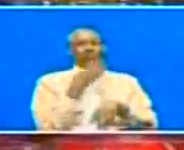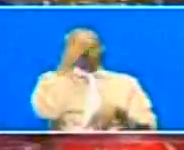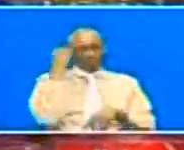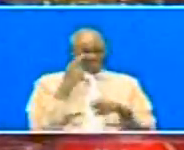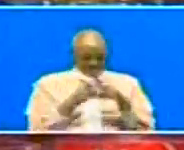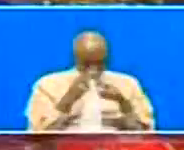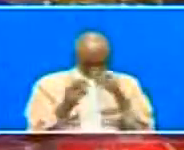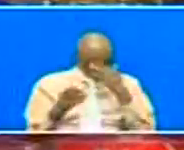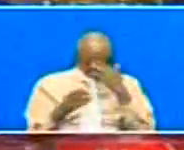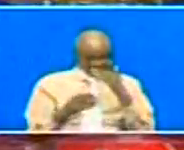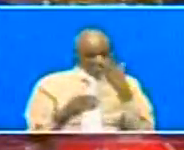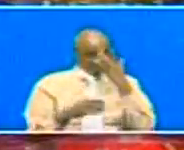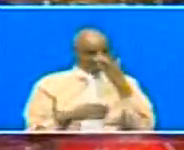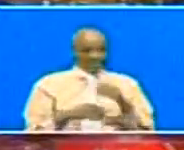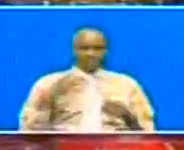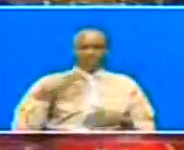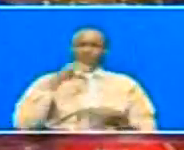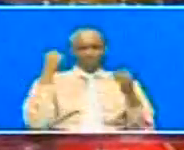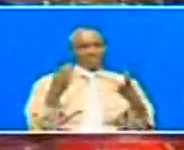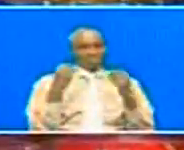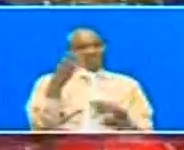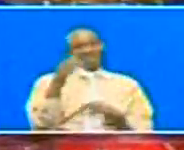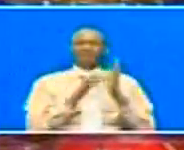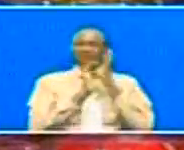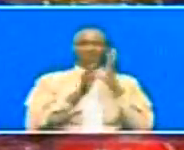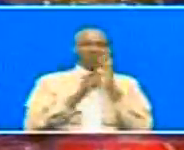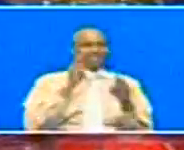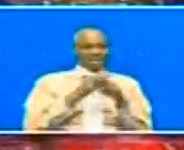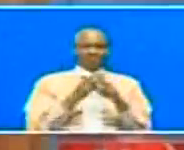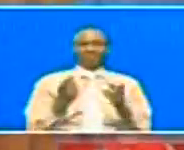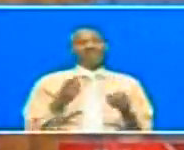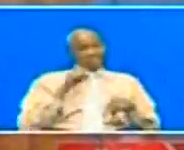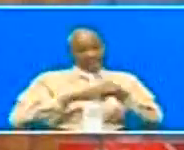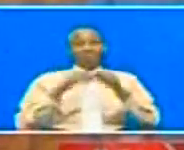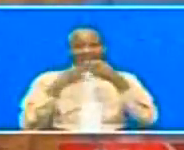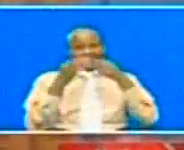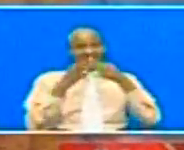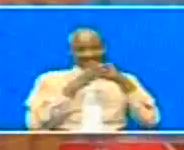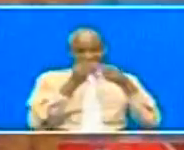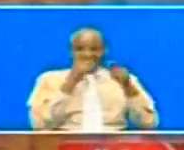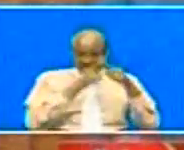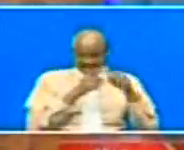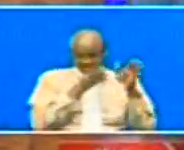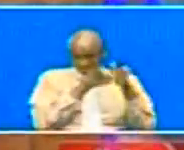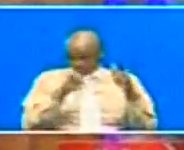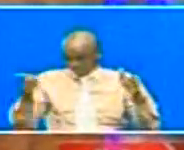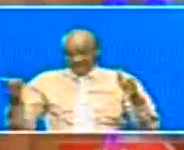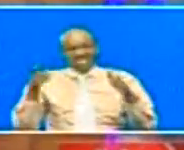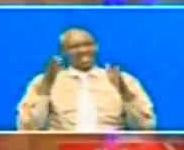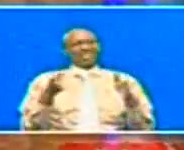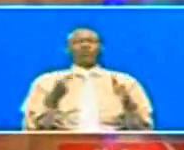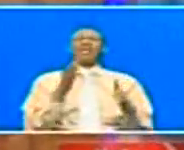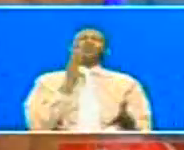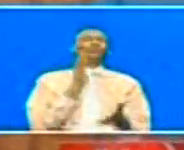the name. Yeah, all those people were very popular. And then come the 80s. Oh, 80s. Now, the 80s was a cliffhanger.